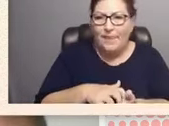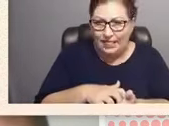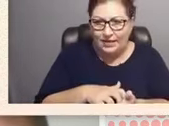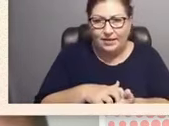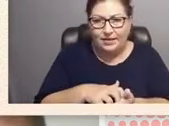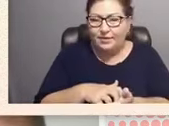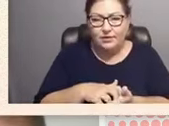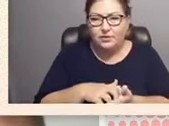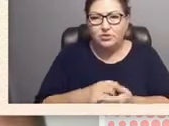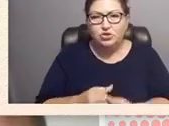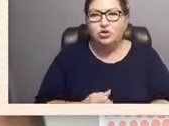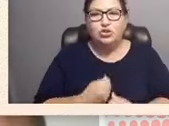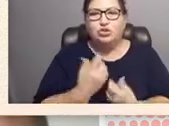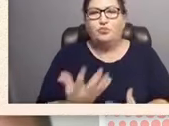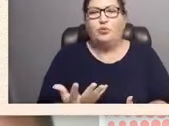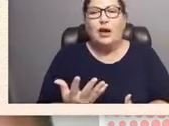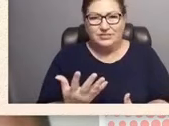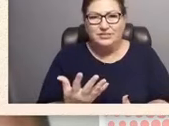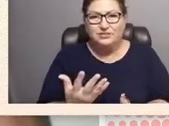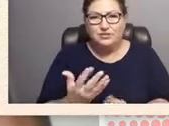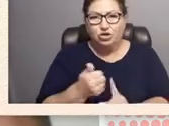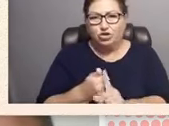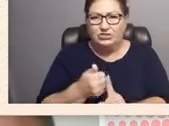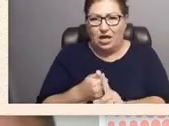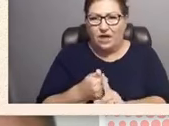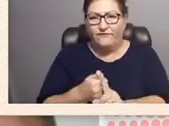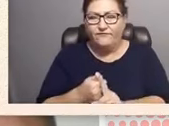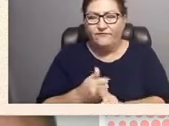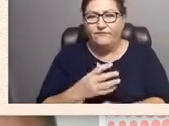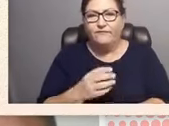to express, you know, yourself and to everyone.